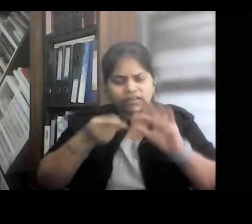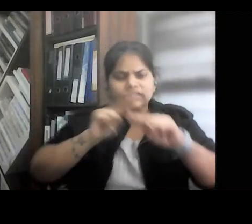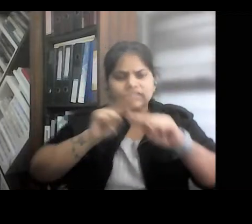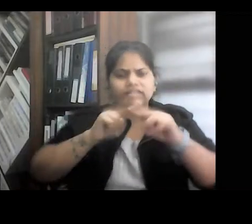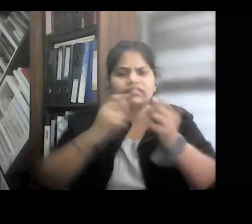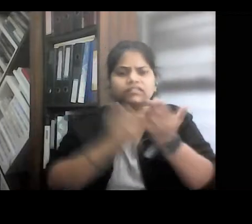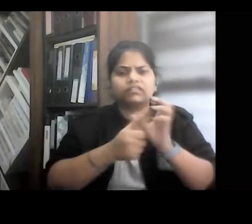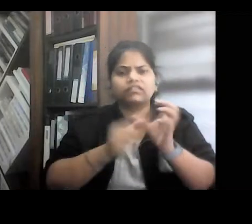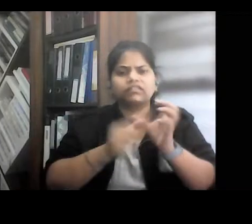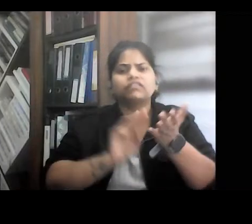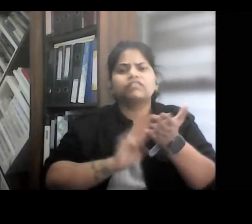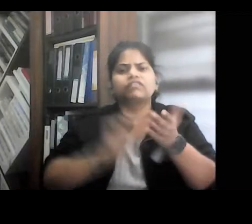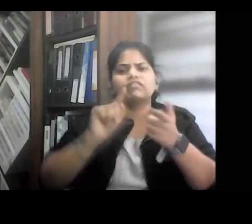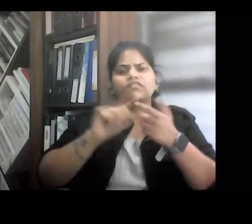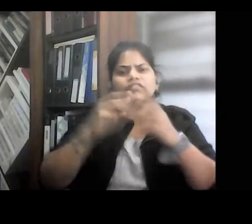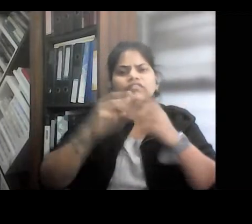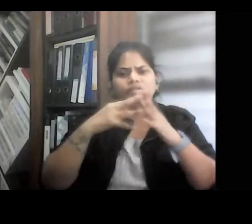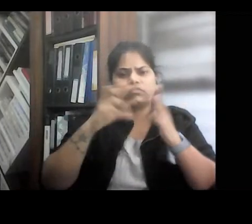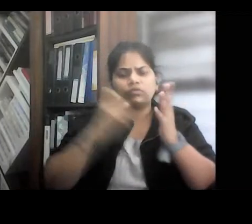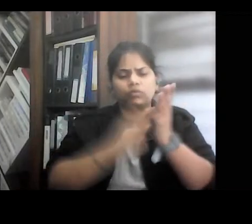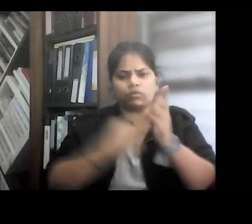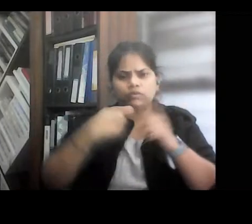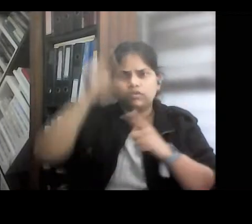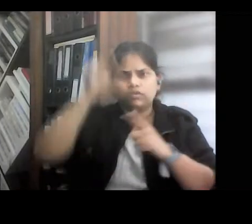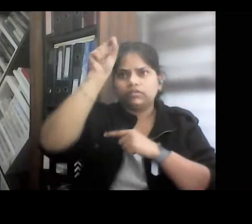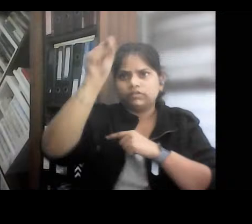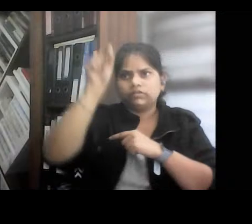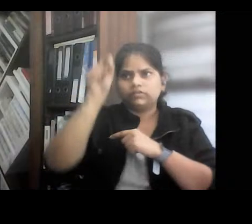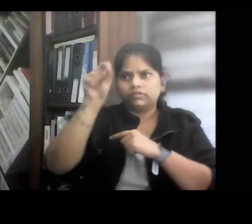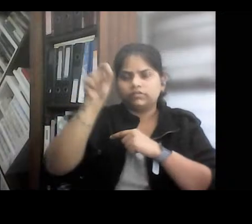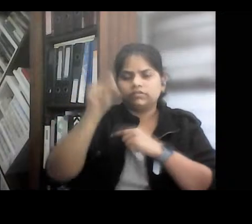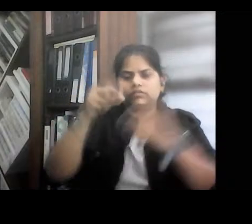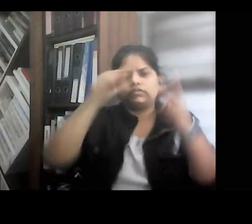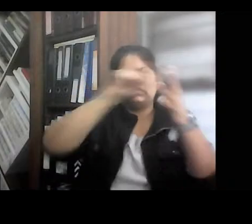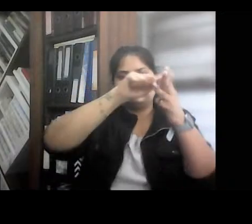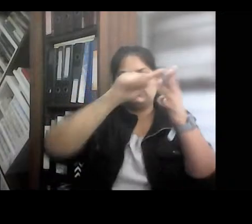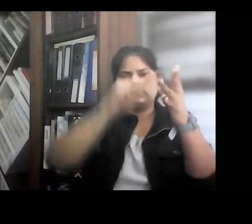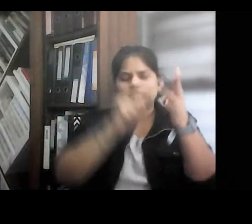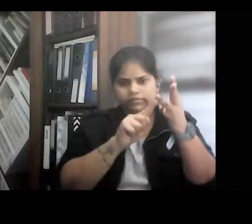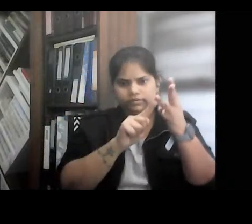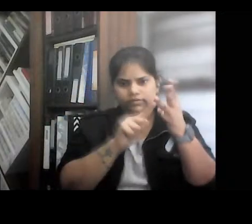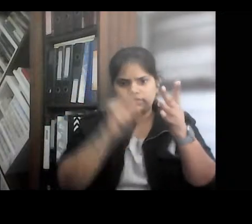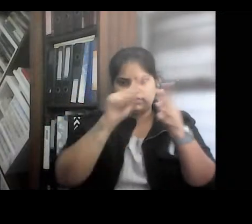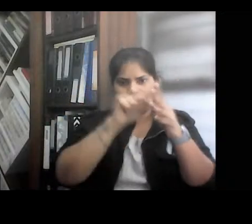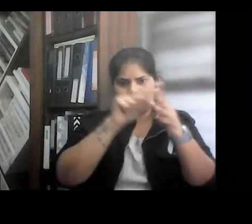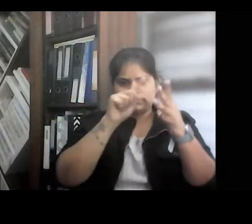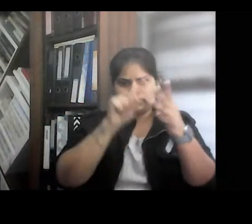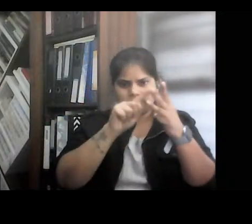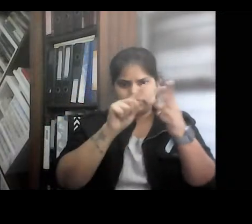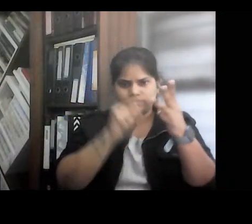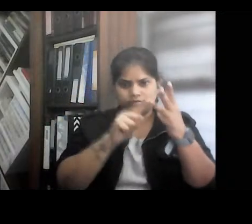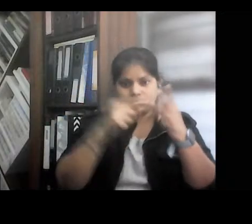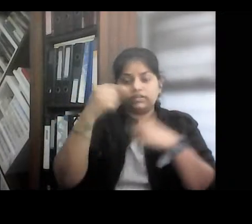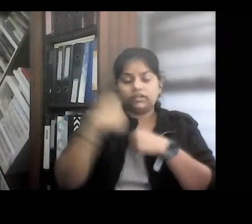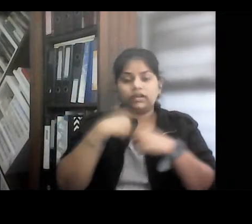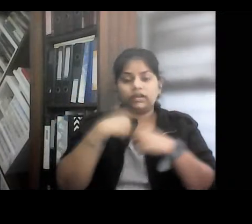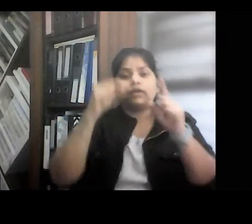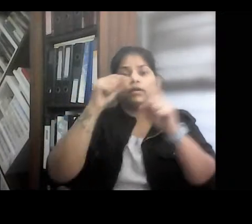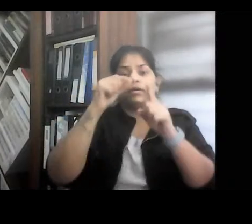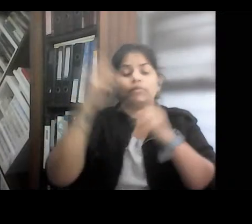3 points in time, namely past, present, and